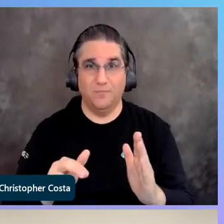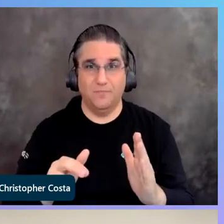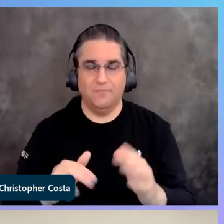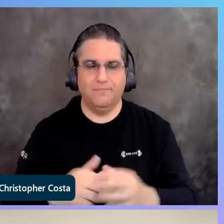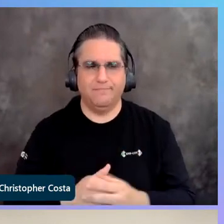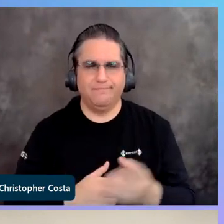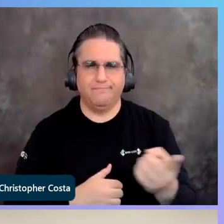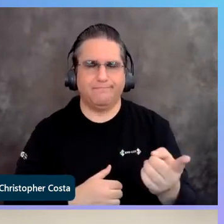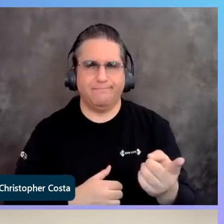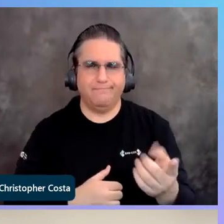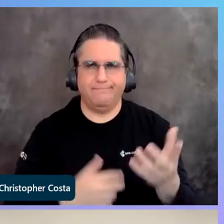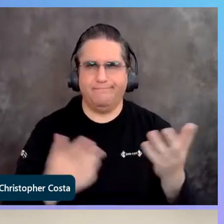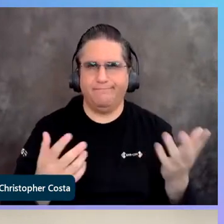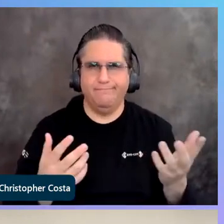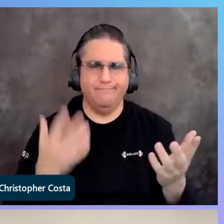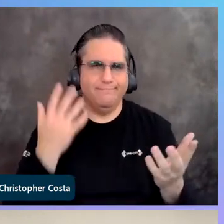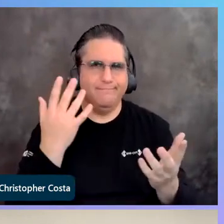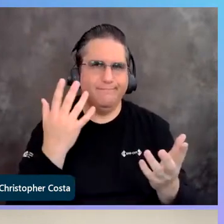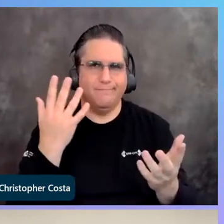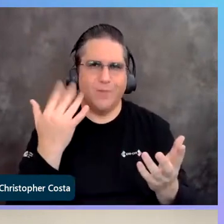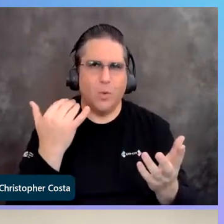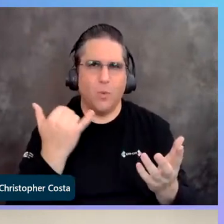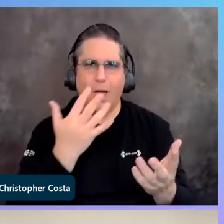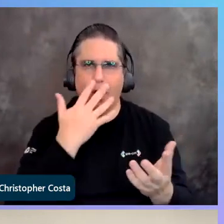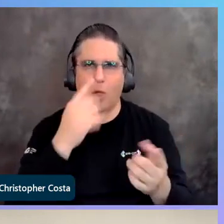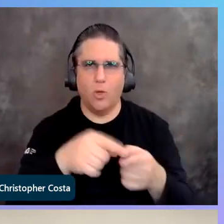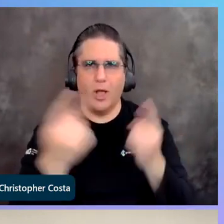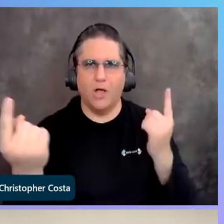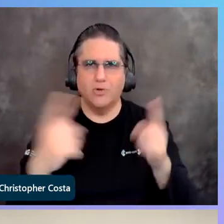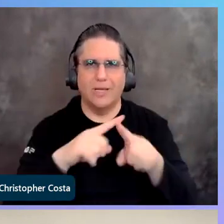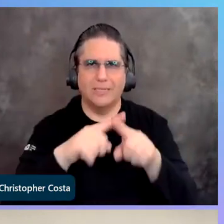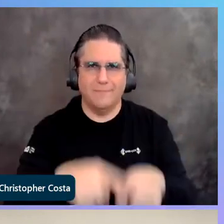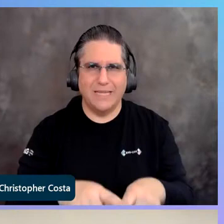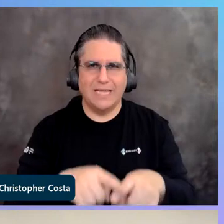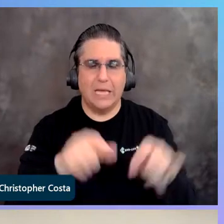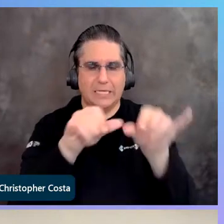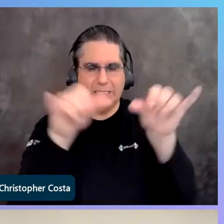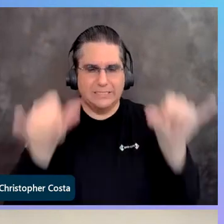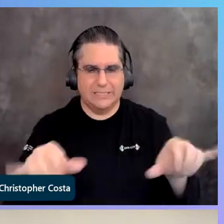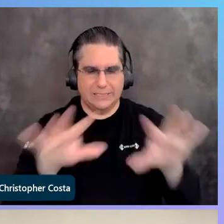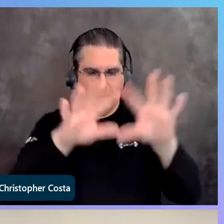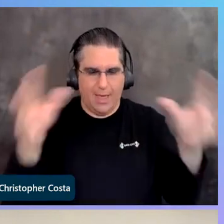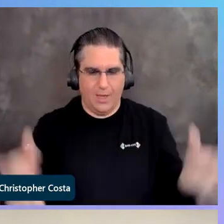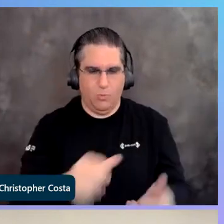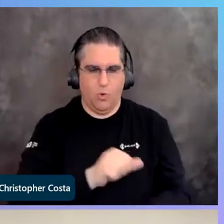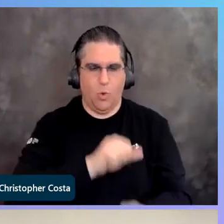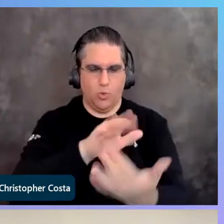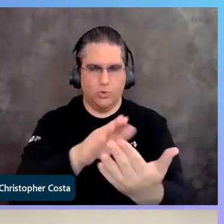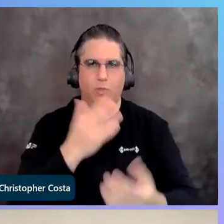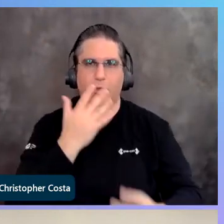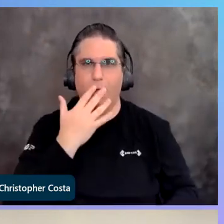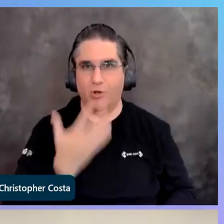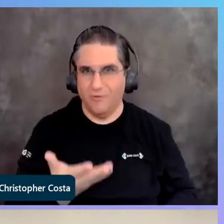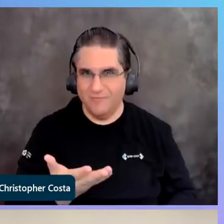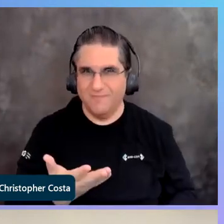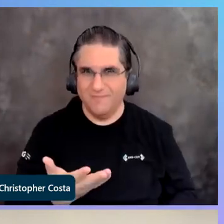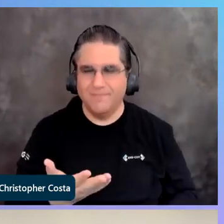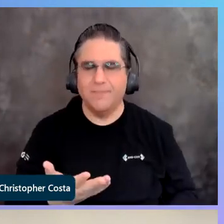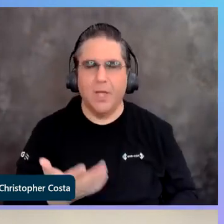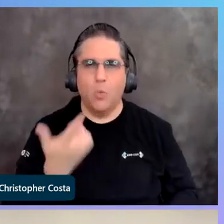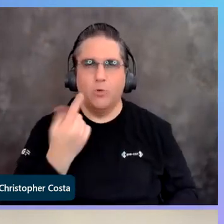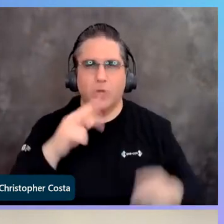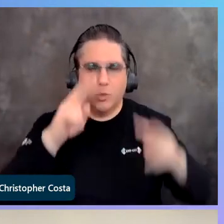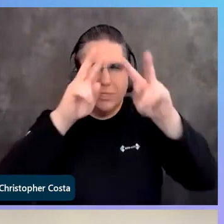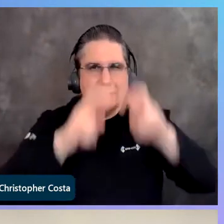same color contrast comes down to a systematic approach to color. Let's look a little bit under the hood on these